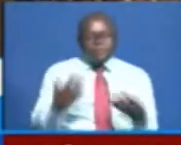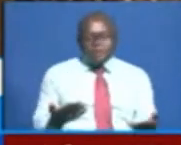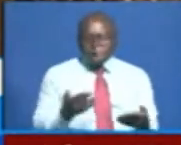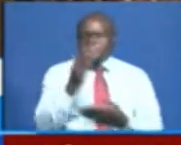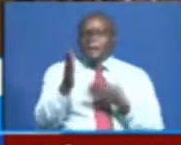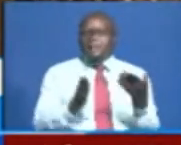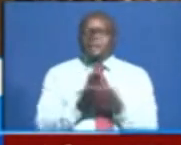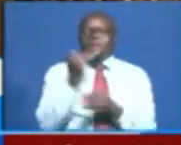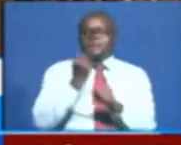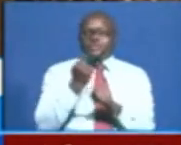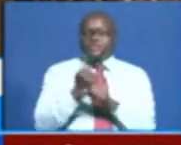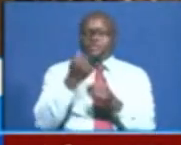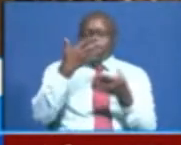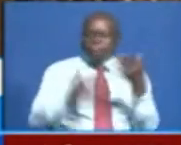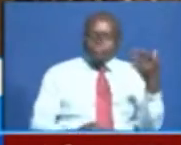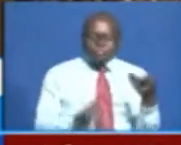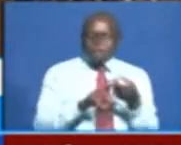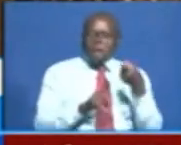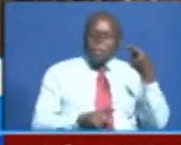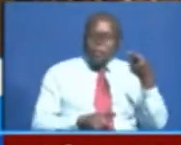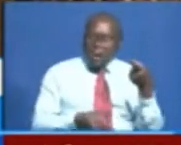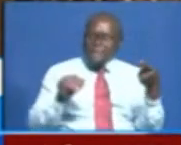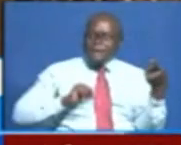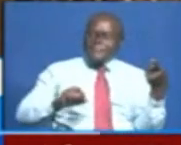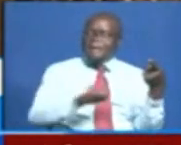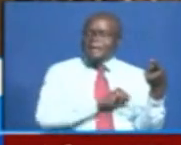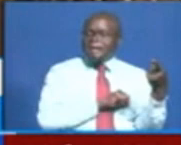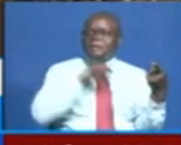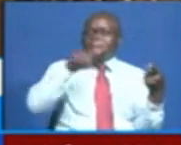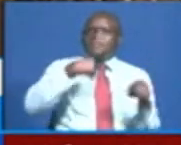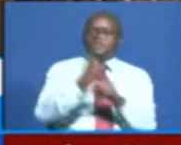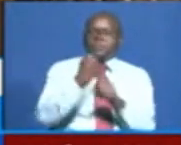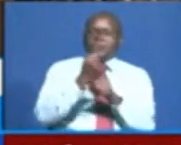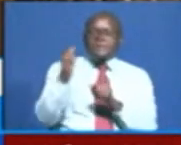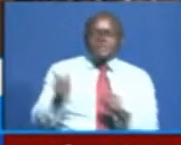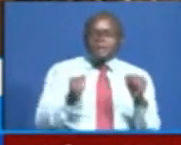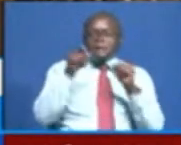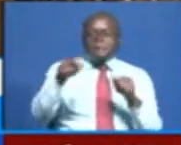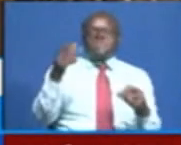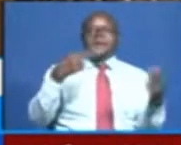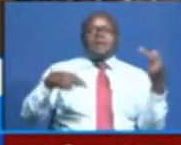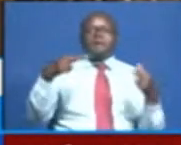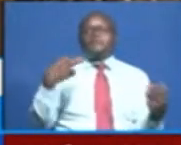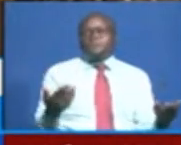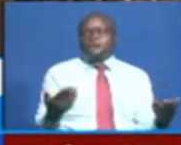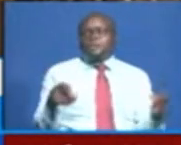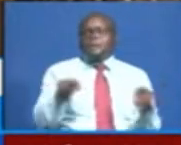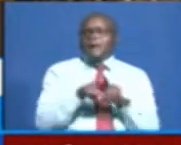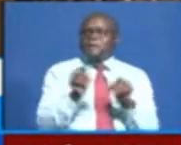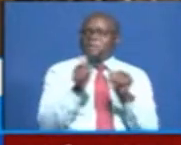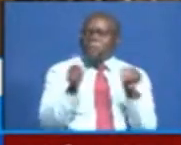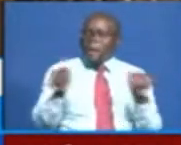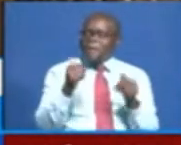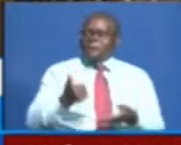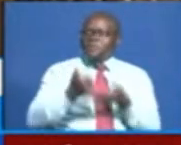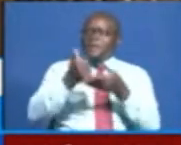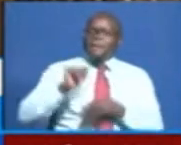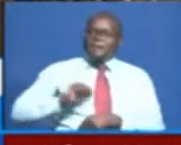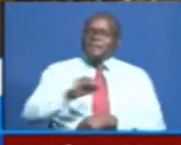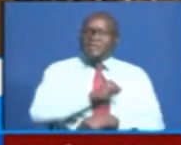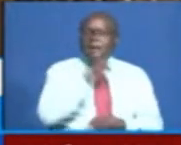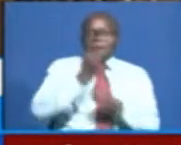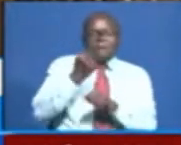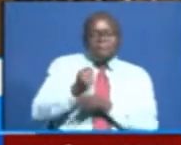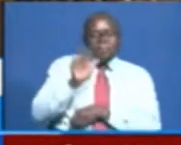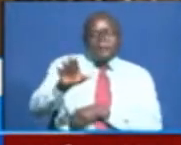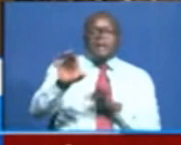the following. One, the Senate work strategy will be reviewed as appropriate to enable senators perform their